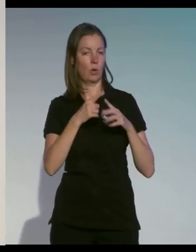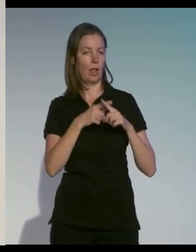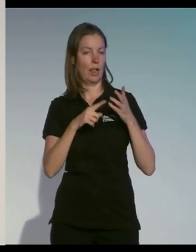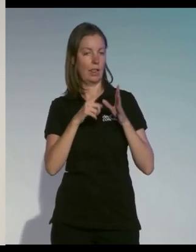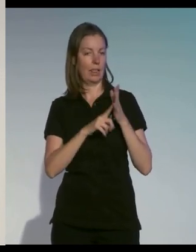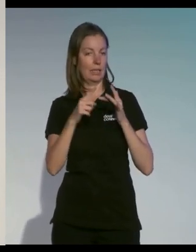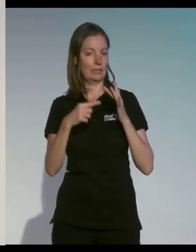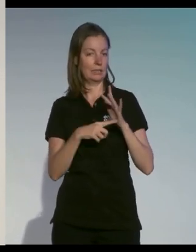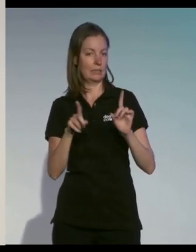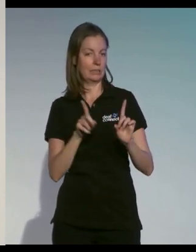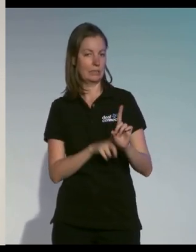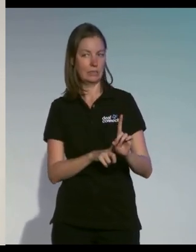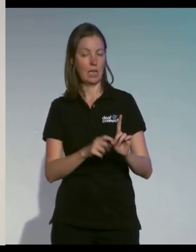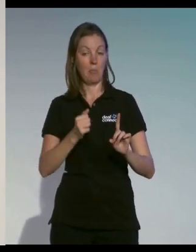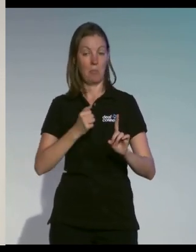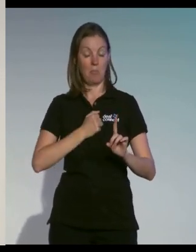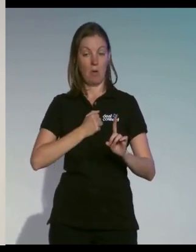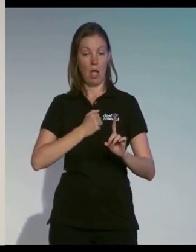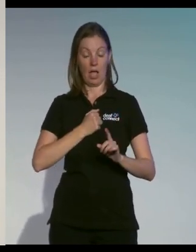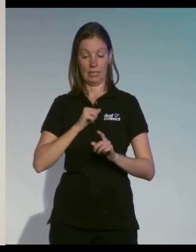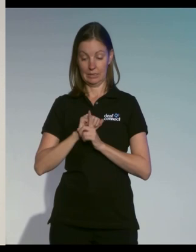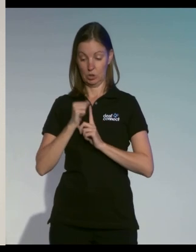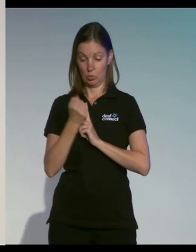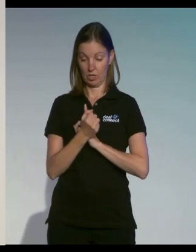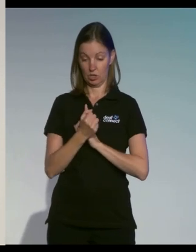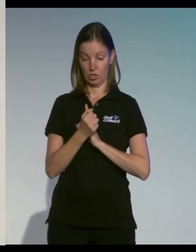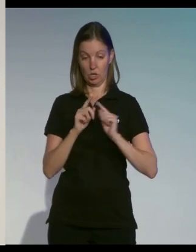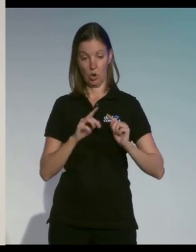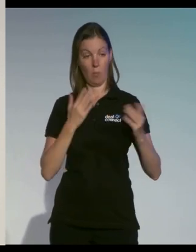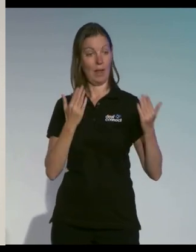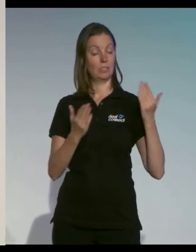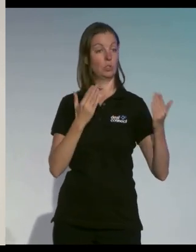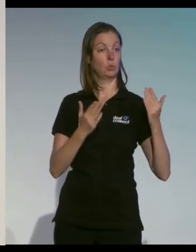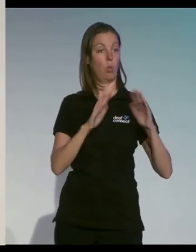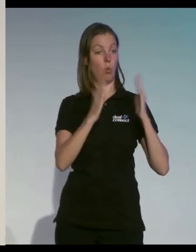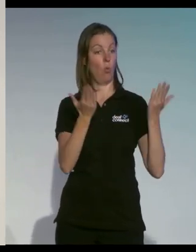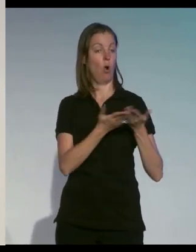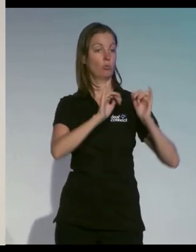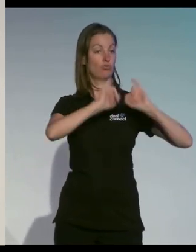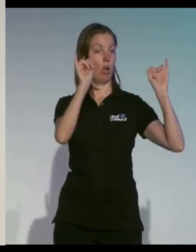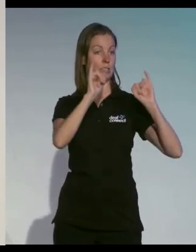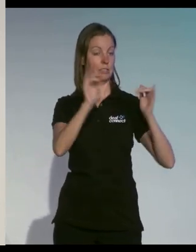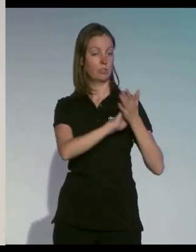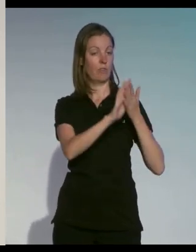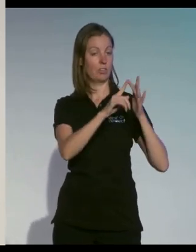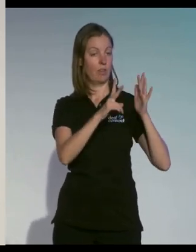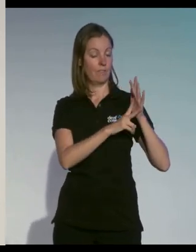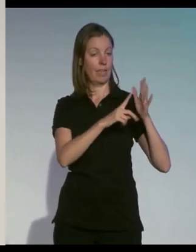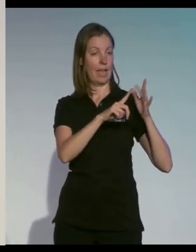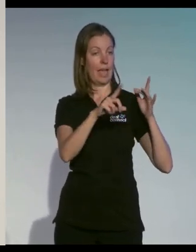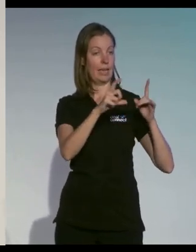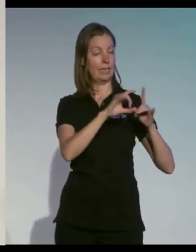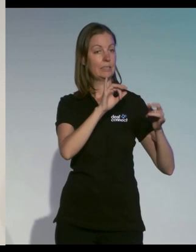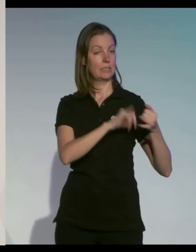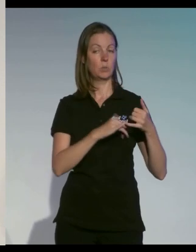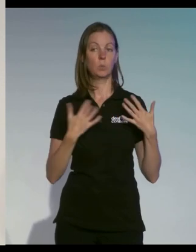as against the worldwide crisis of HIV and AIDS. But it also led me to take part in what was